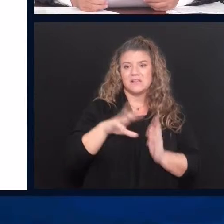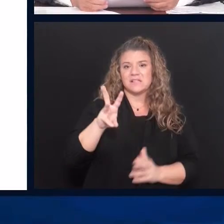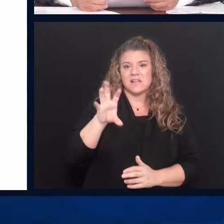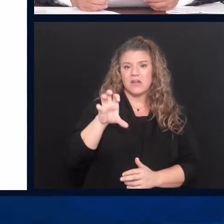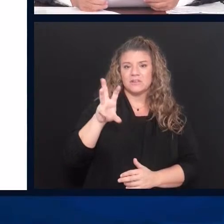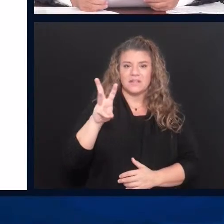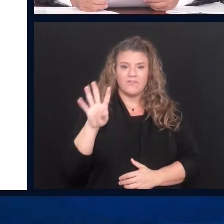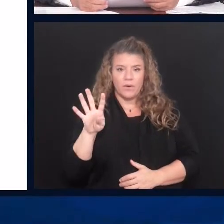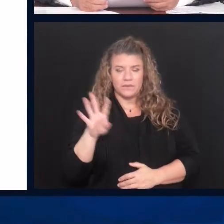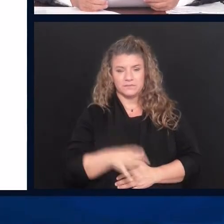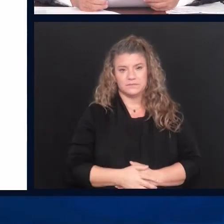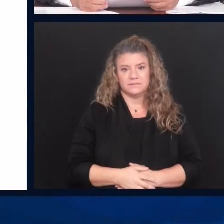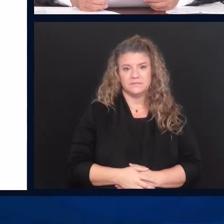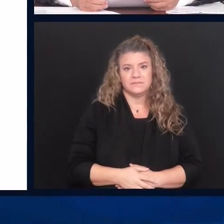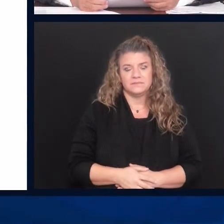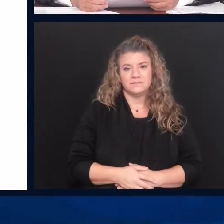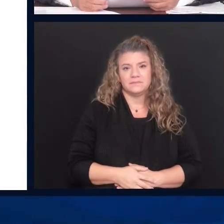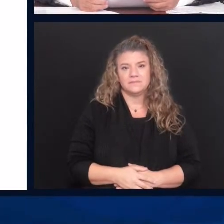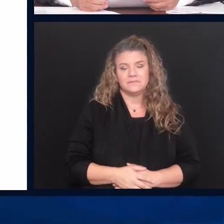17,664.